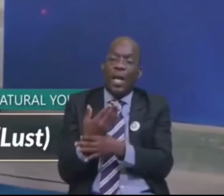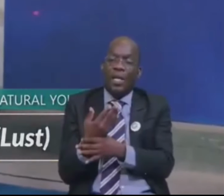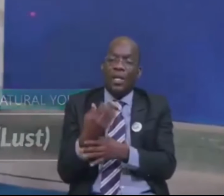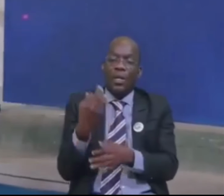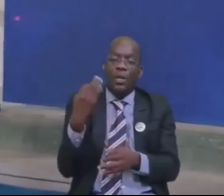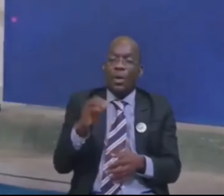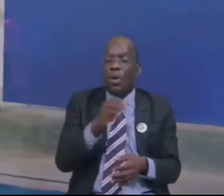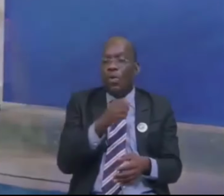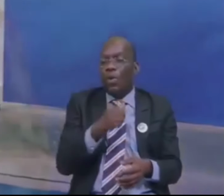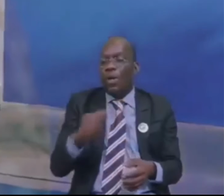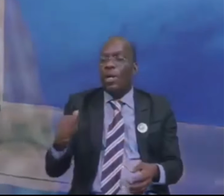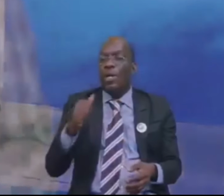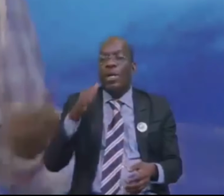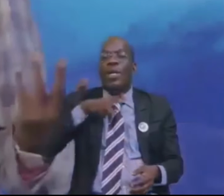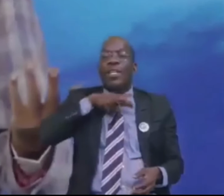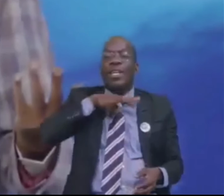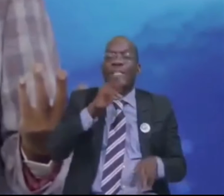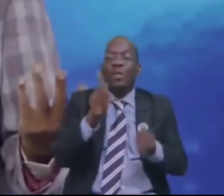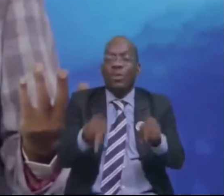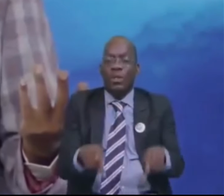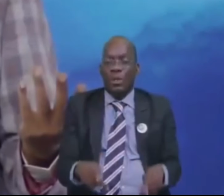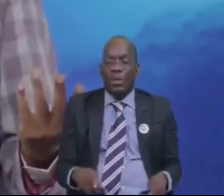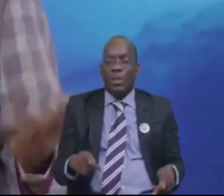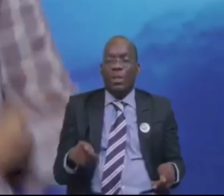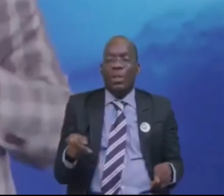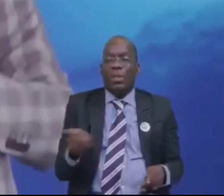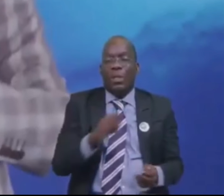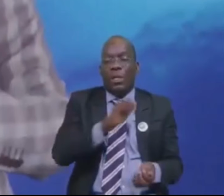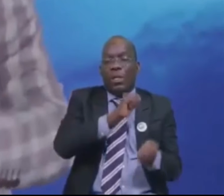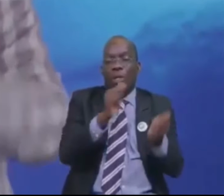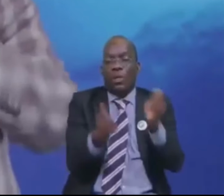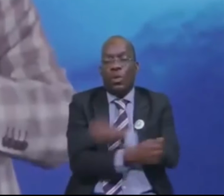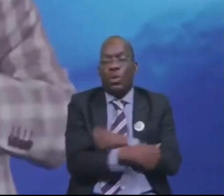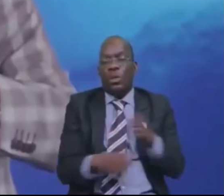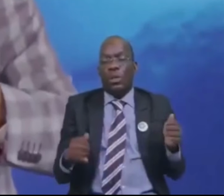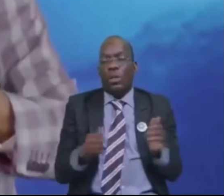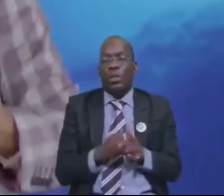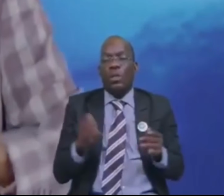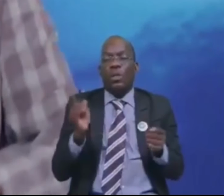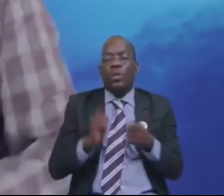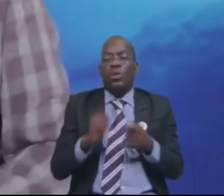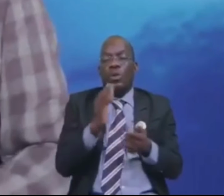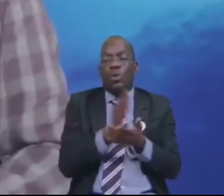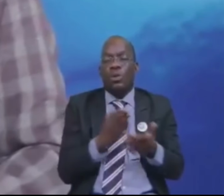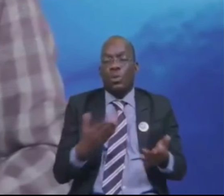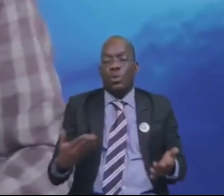dirty person, they turn that thing into something